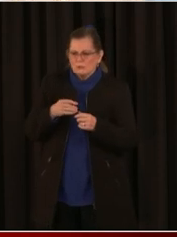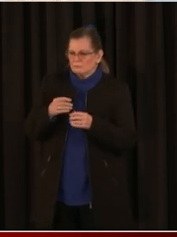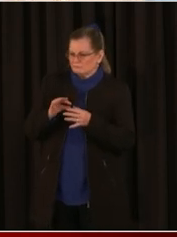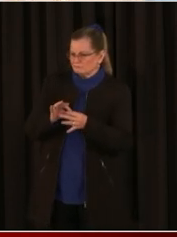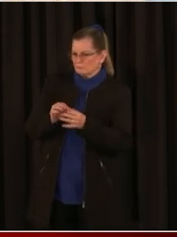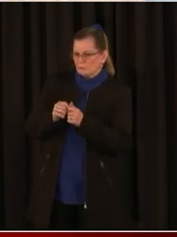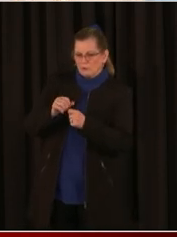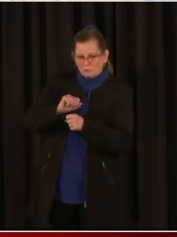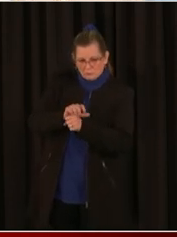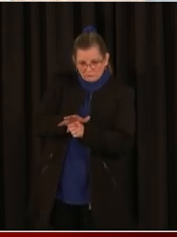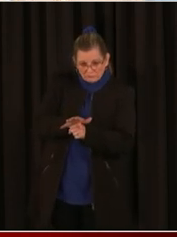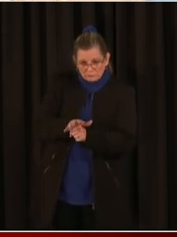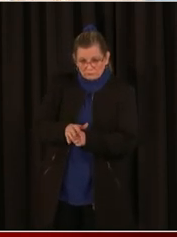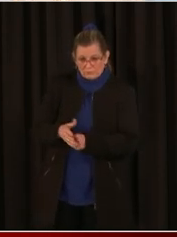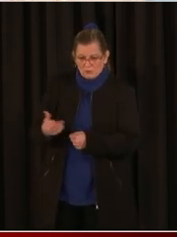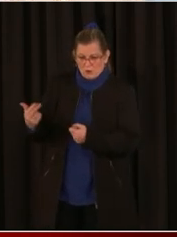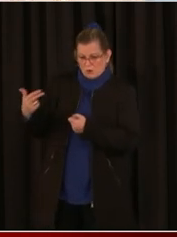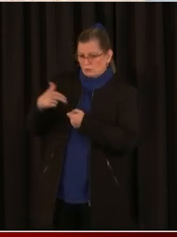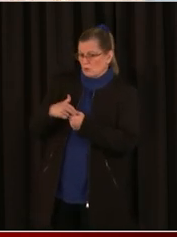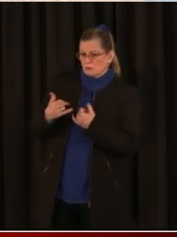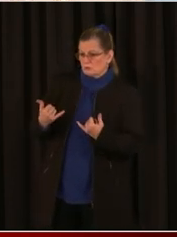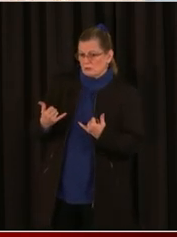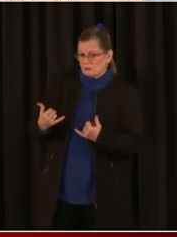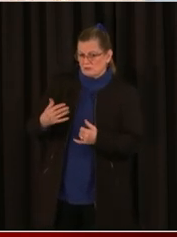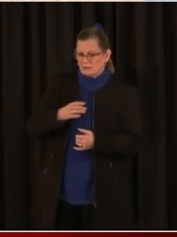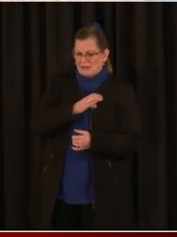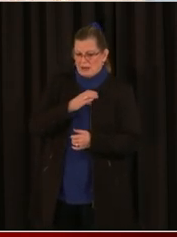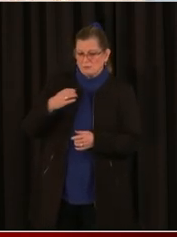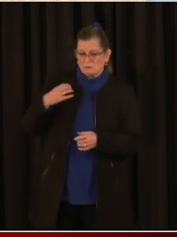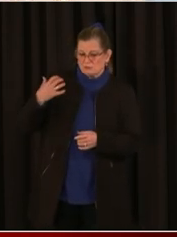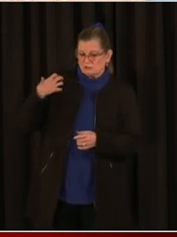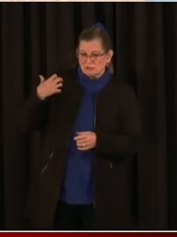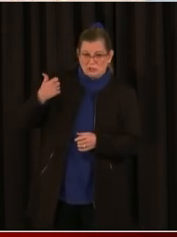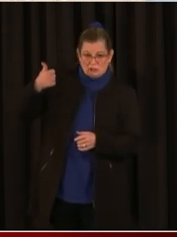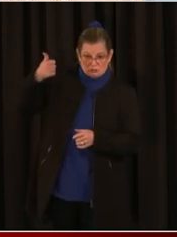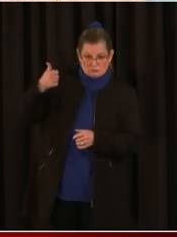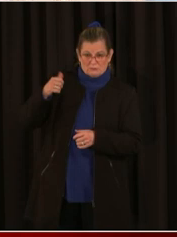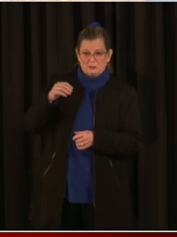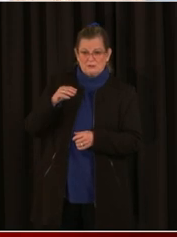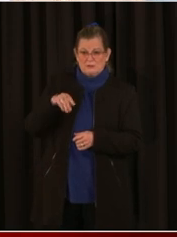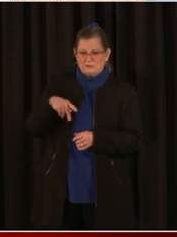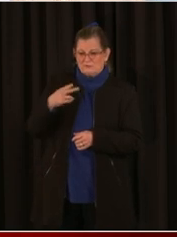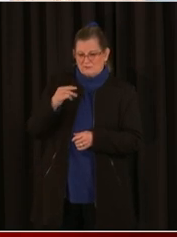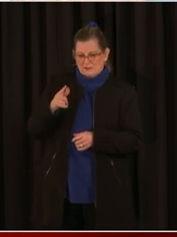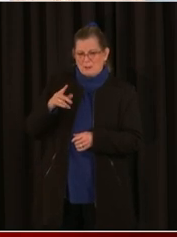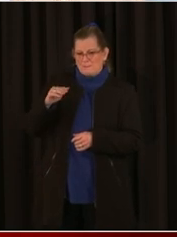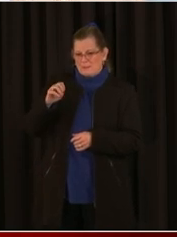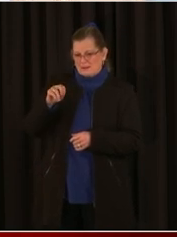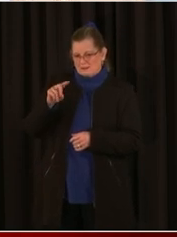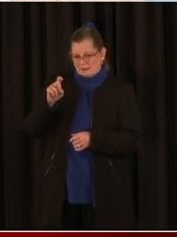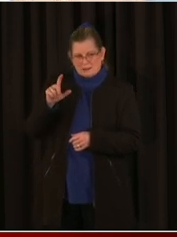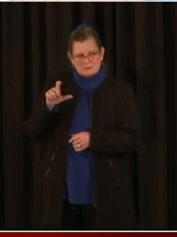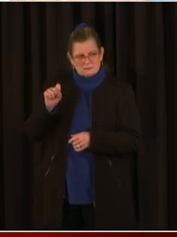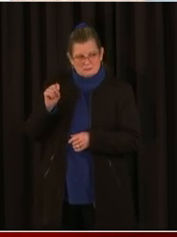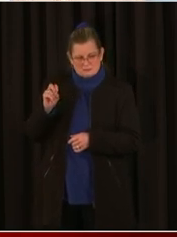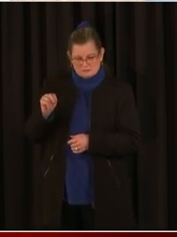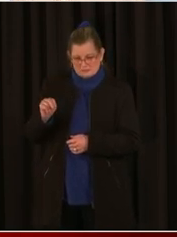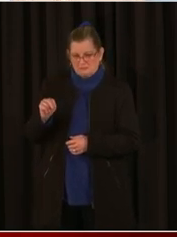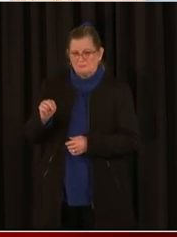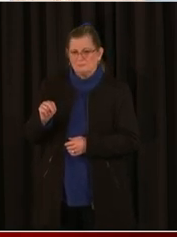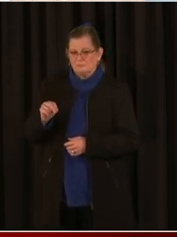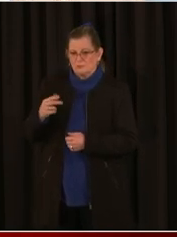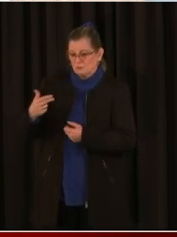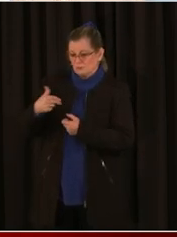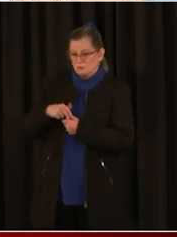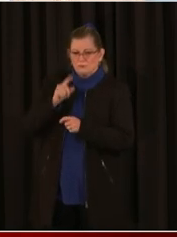issues. We are also joined today by Council Chairman Phil Mendelson, who has joined us throughout our